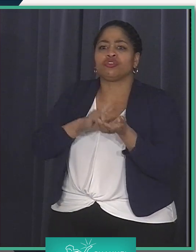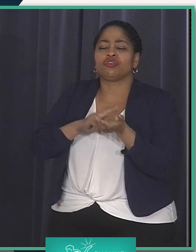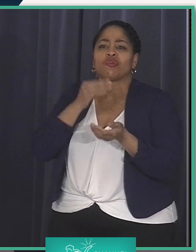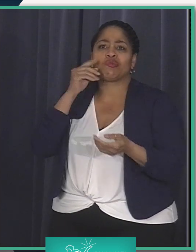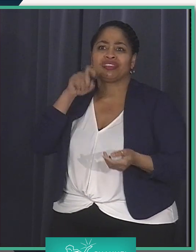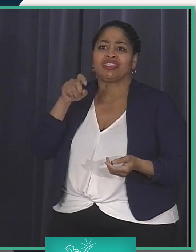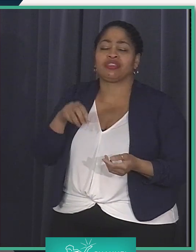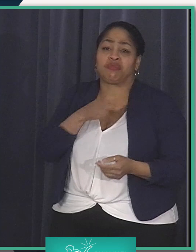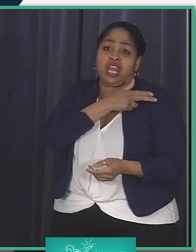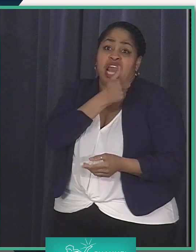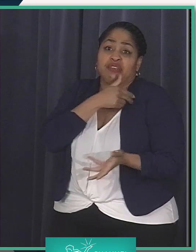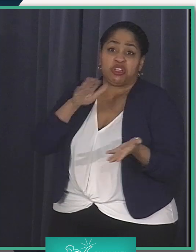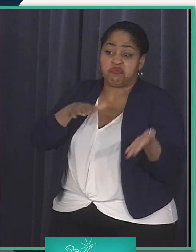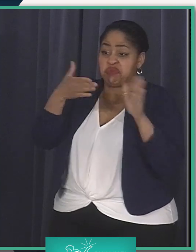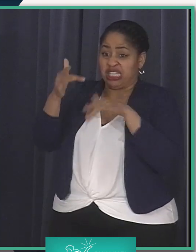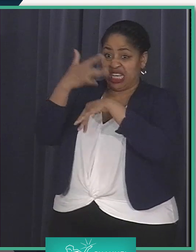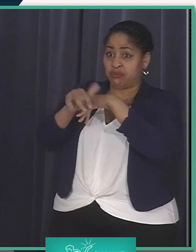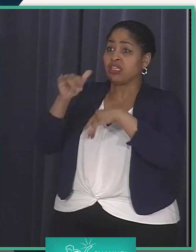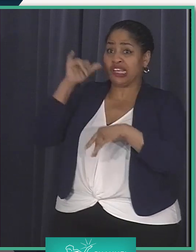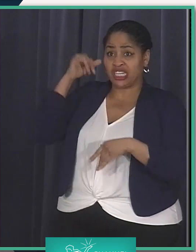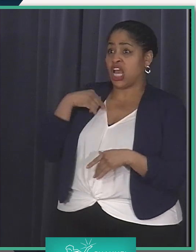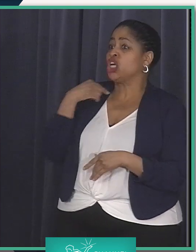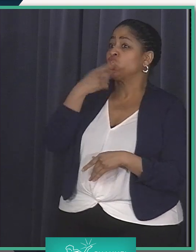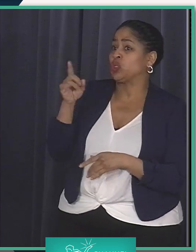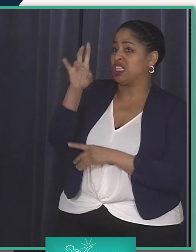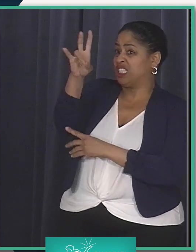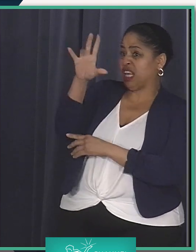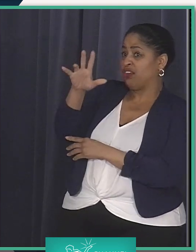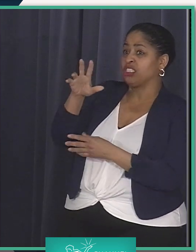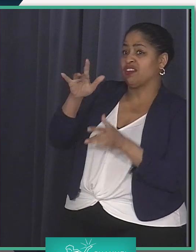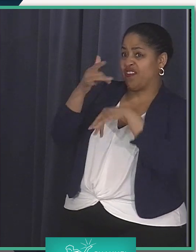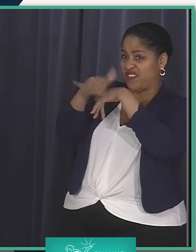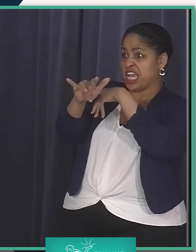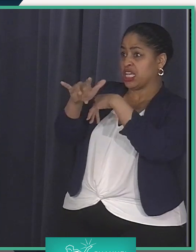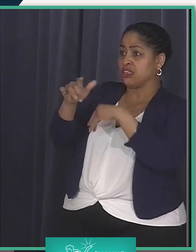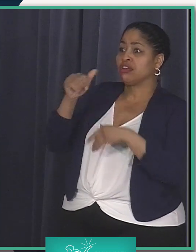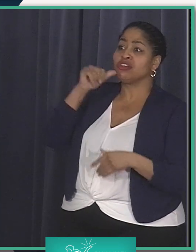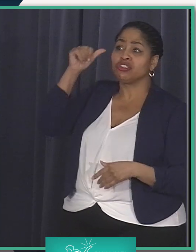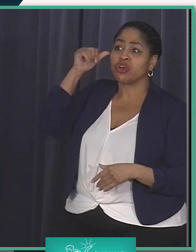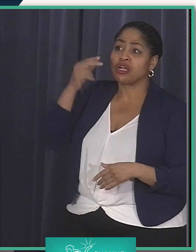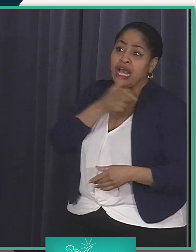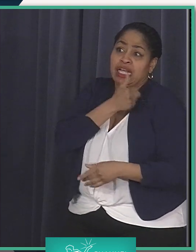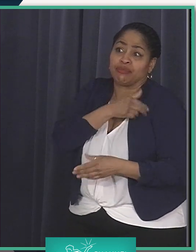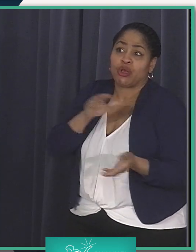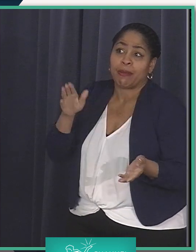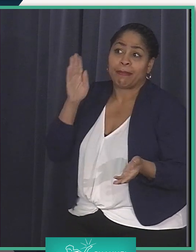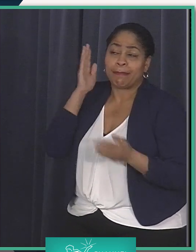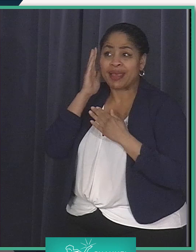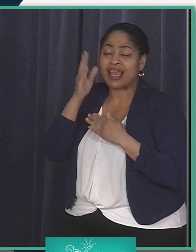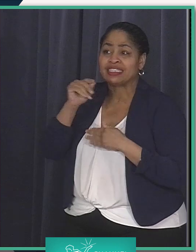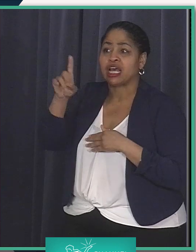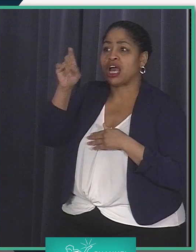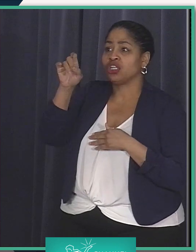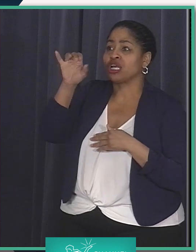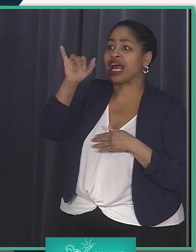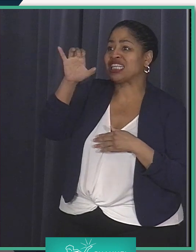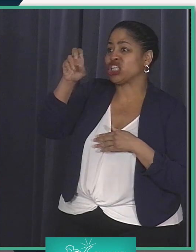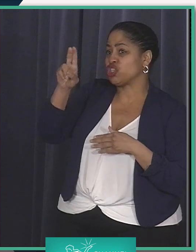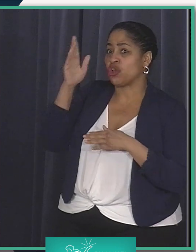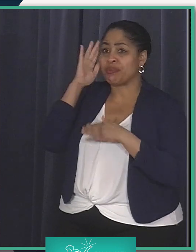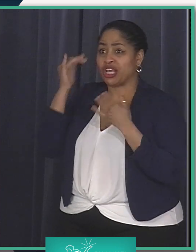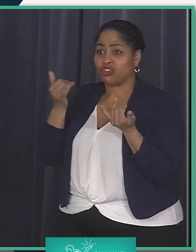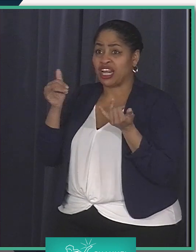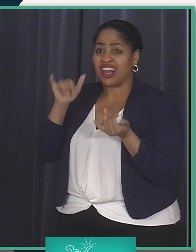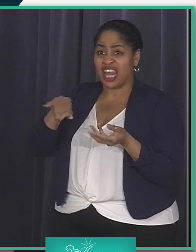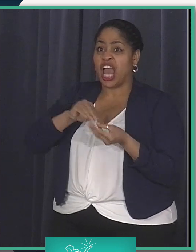hospital beds empty. Yesterday I told you it was 700 vacant adult hospital beds and 100 ICU beds. Today that